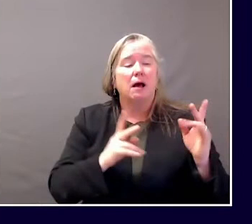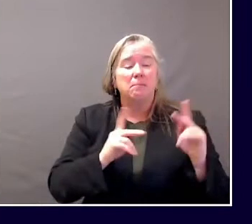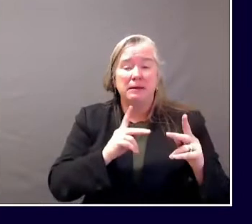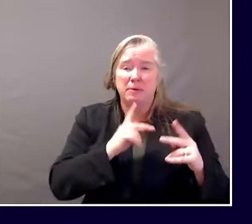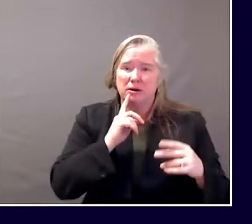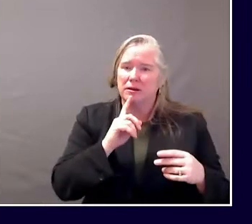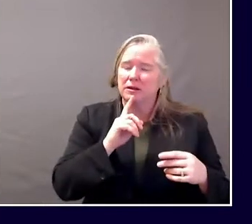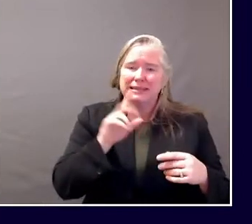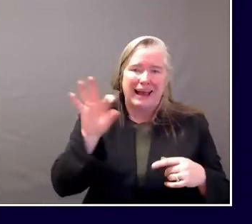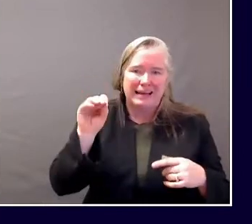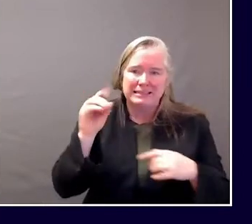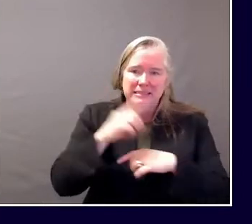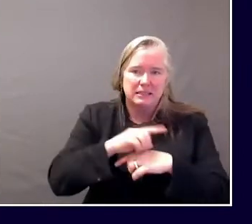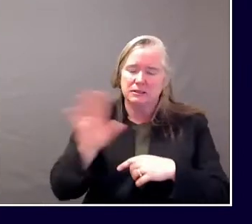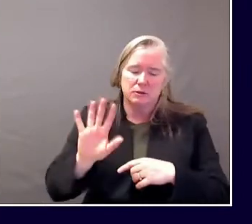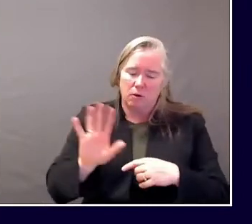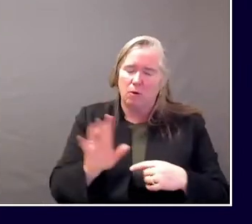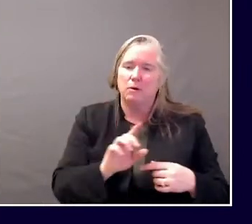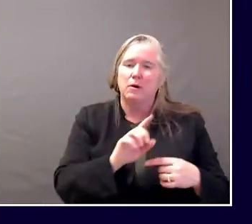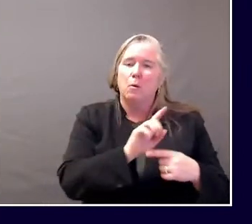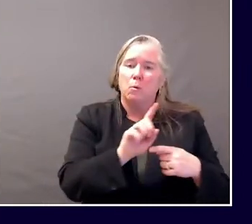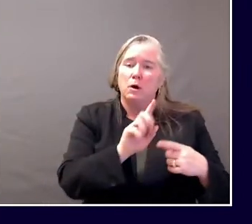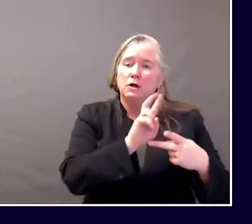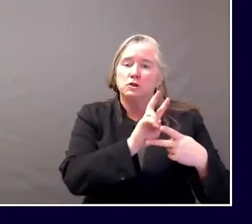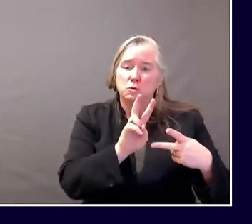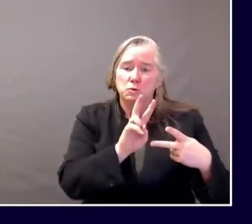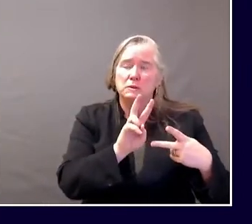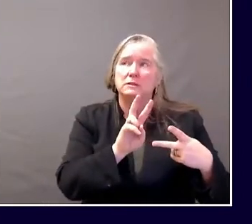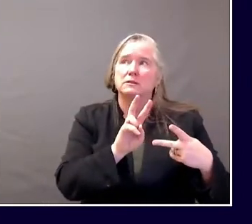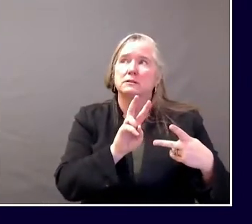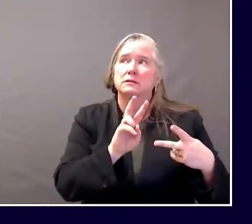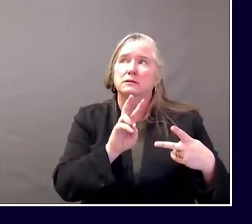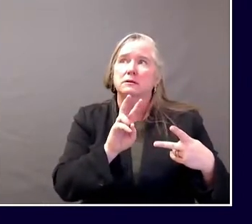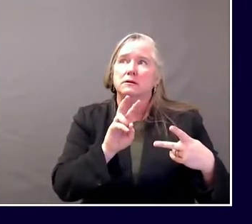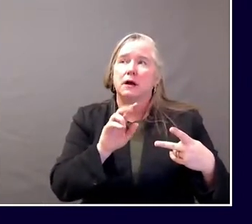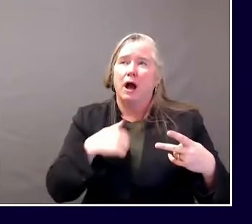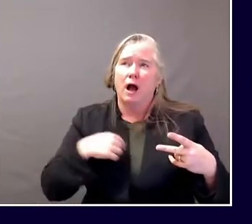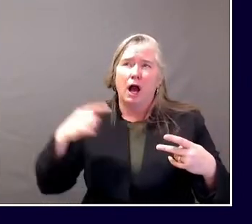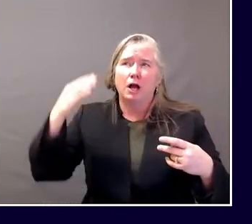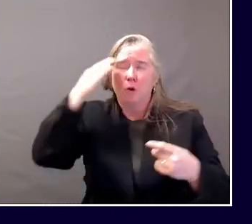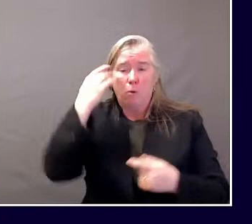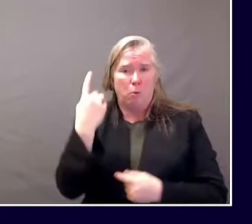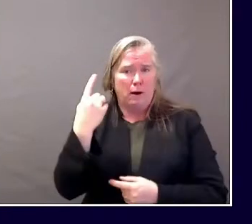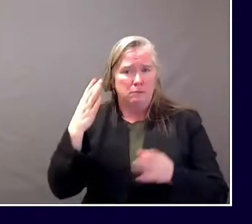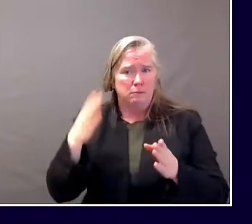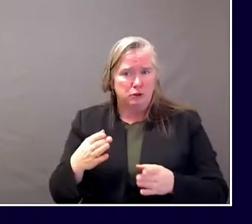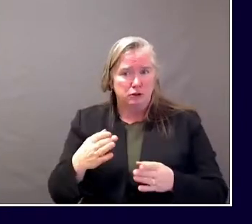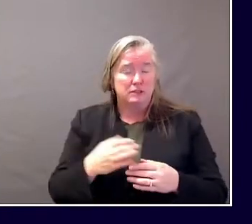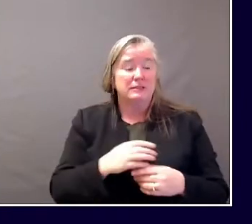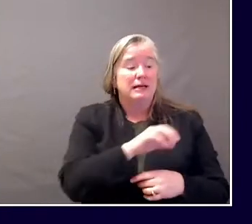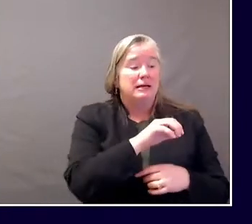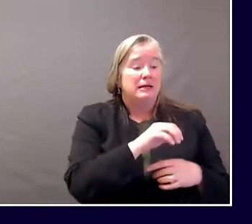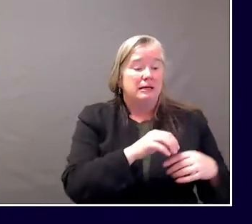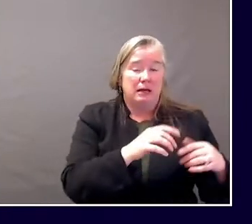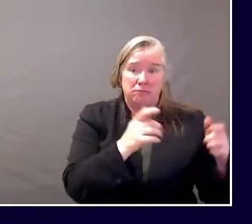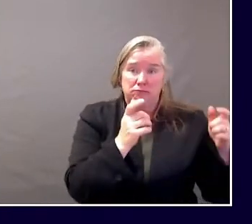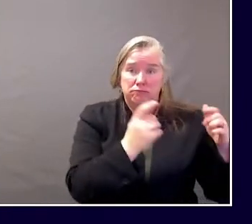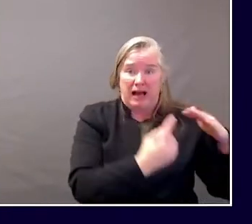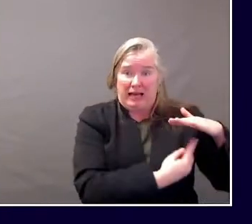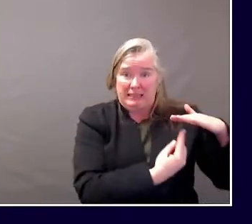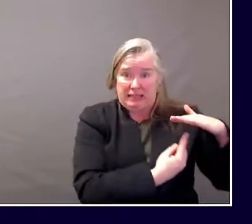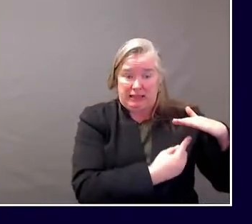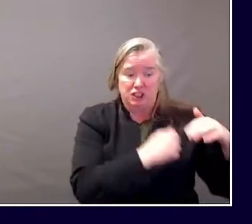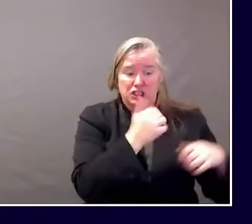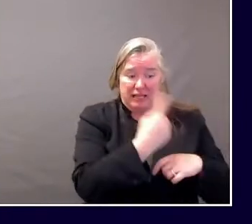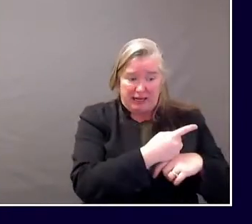of, someone tested positive after about 11 days after their last day of isolation. So on the 21st day.